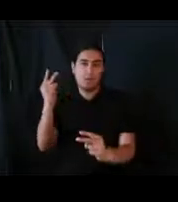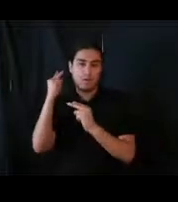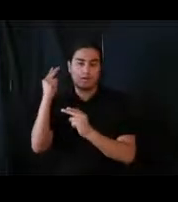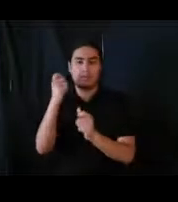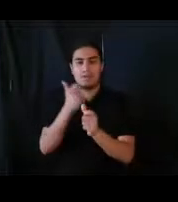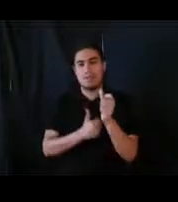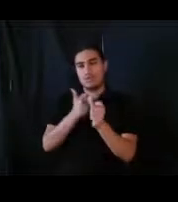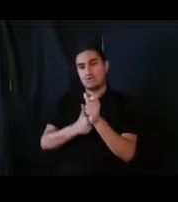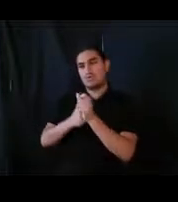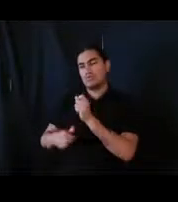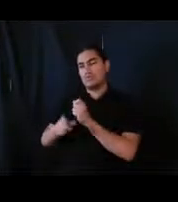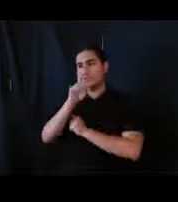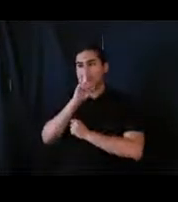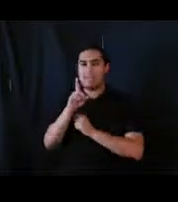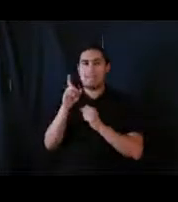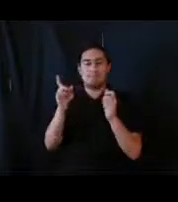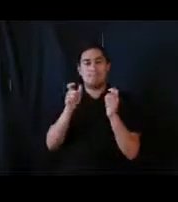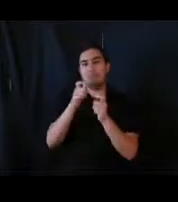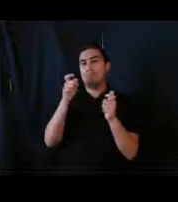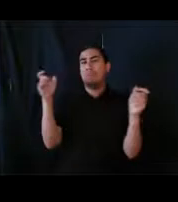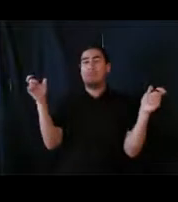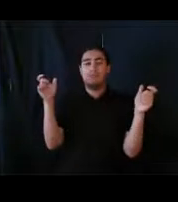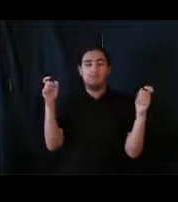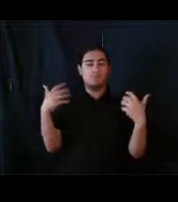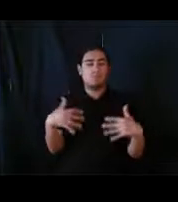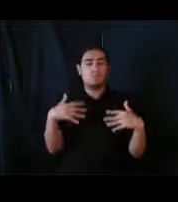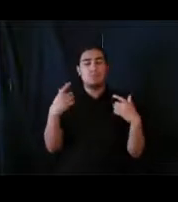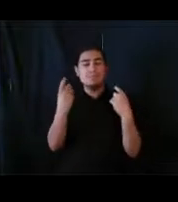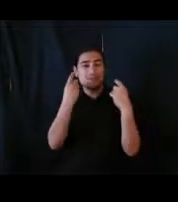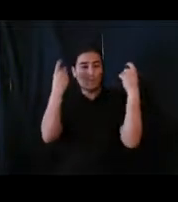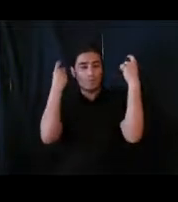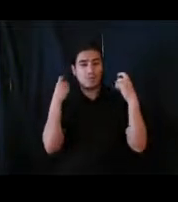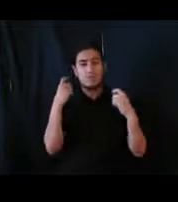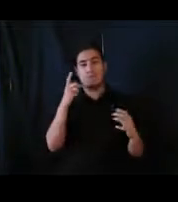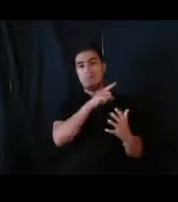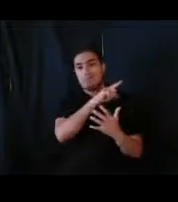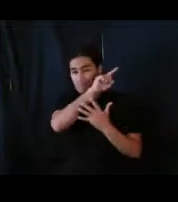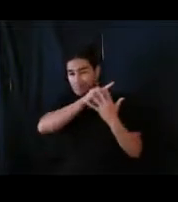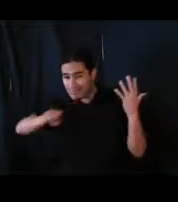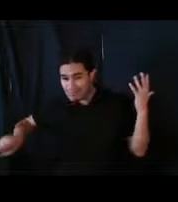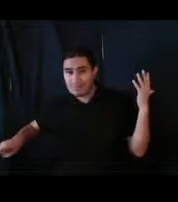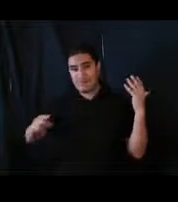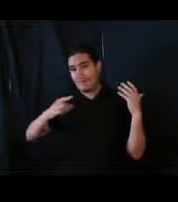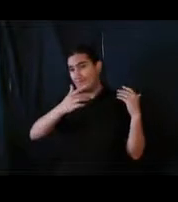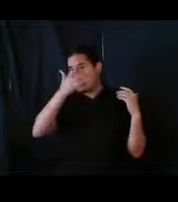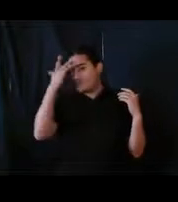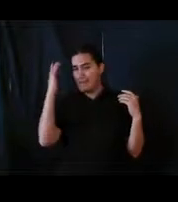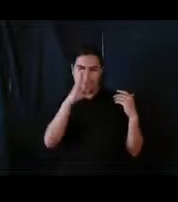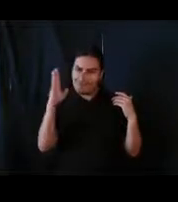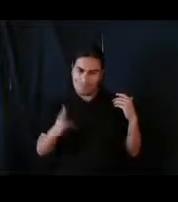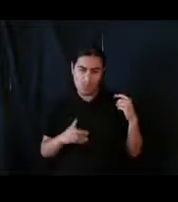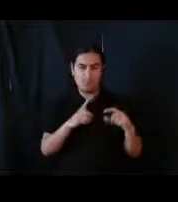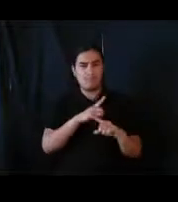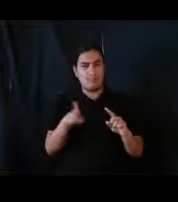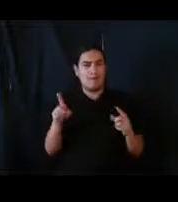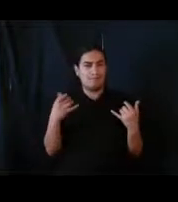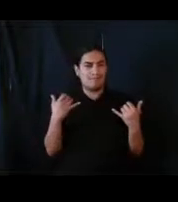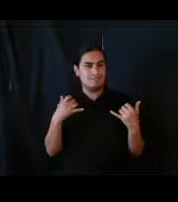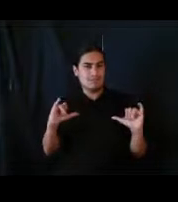very profound ceremony um we remember none of them will be forgotten um but we certainly